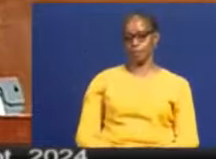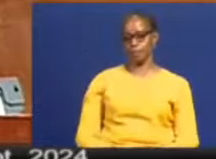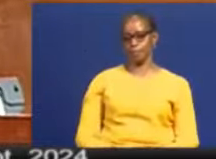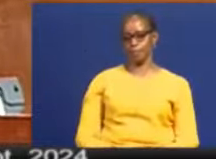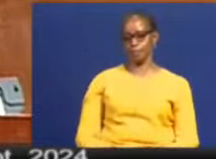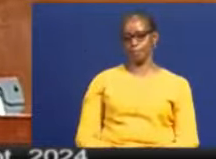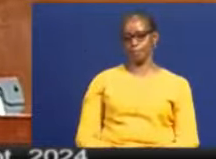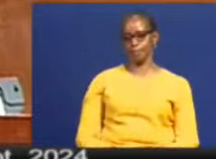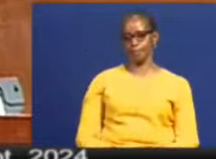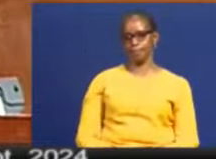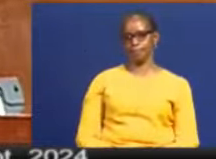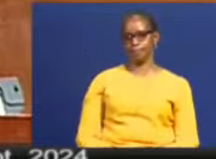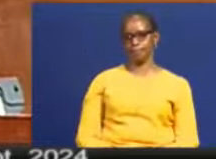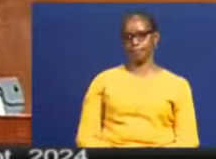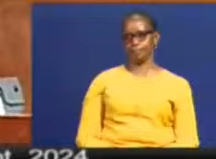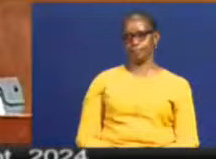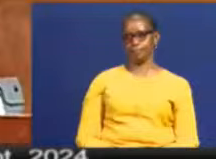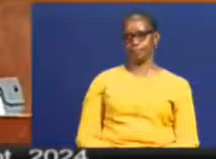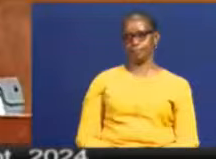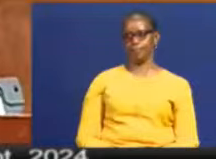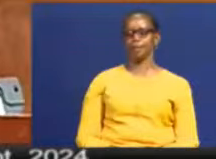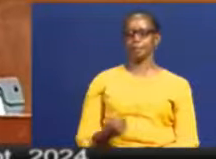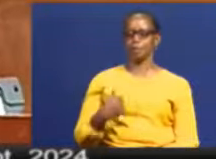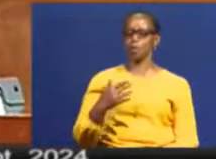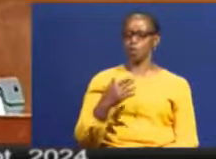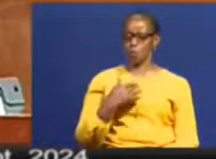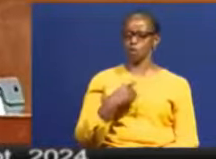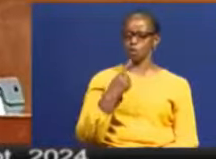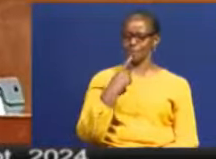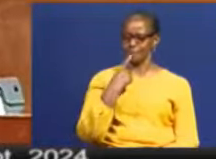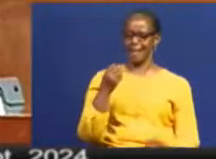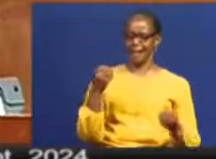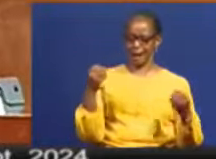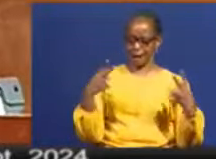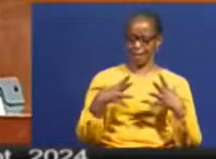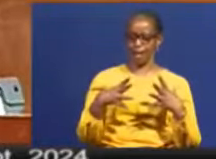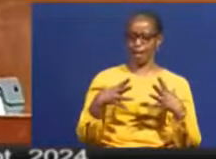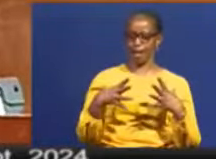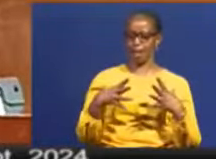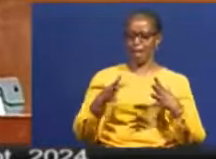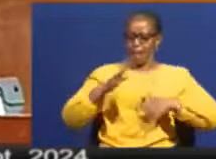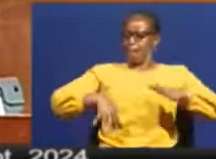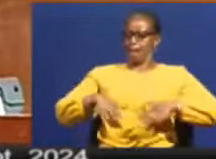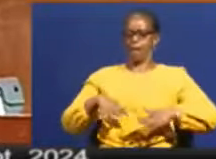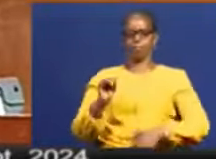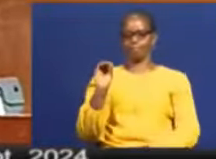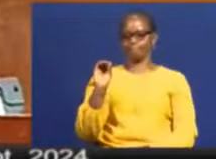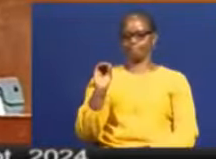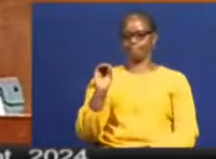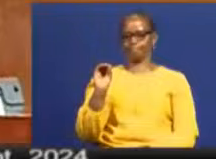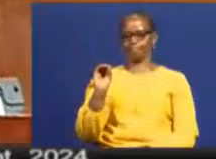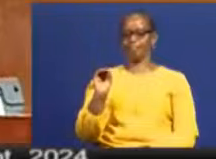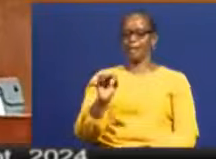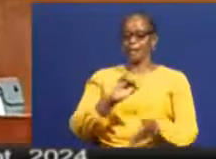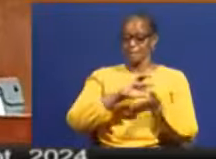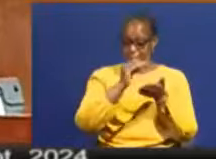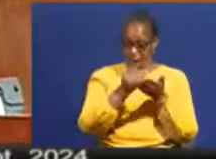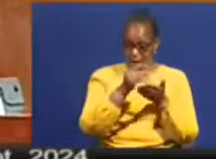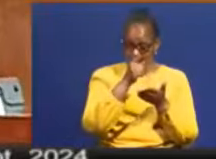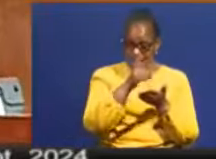say without fear or favor that if there is one fund that there is accountability